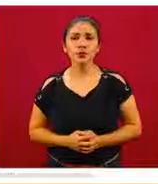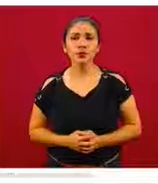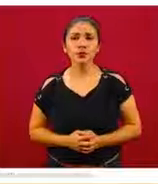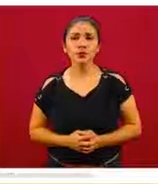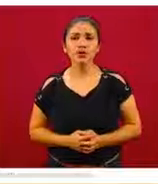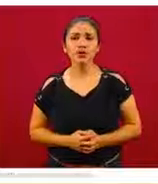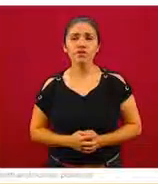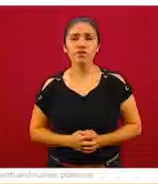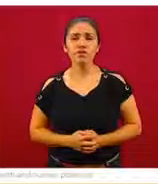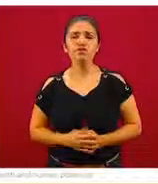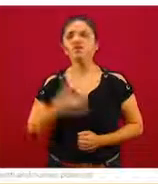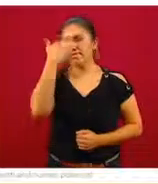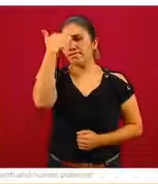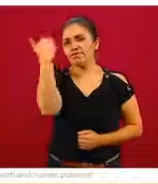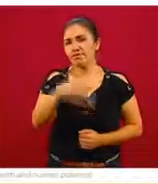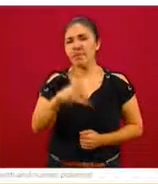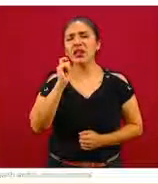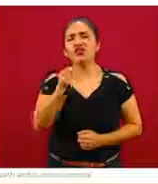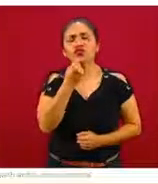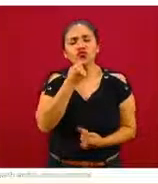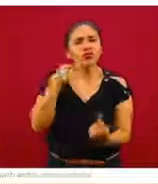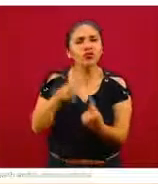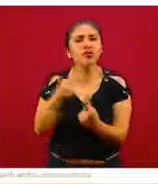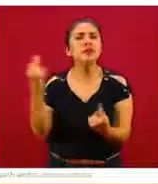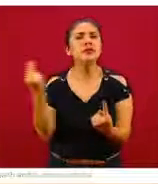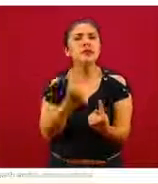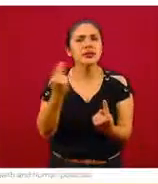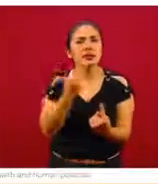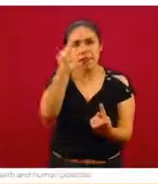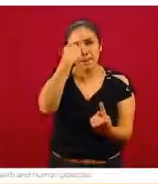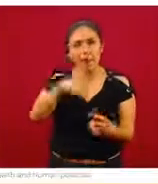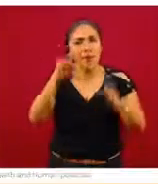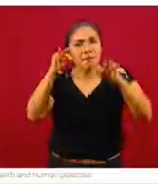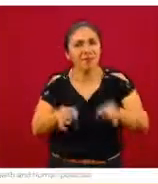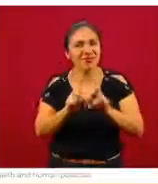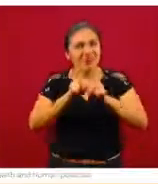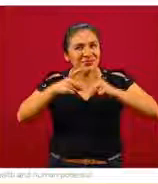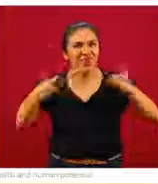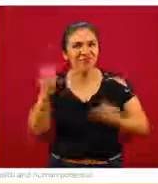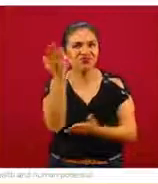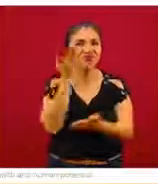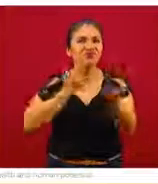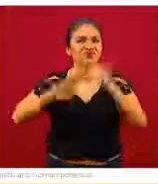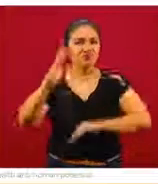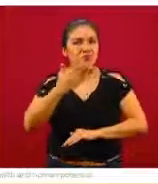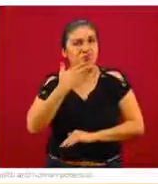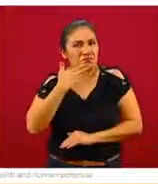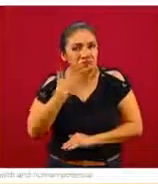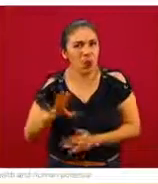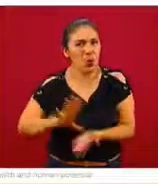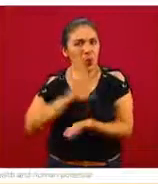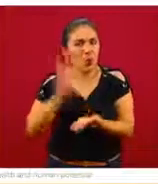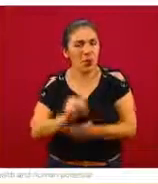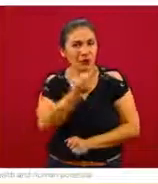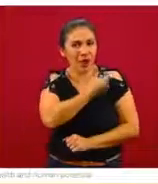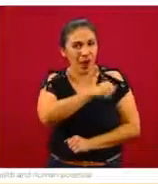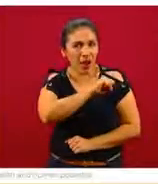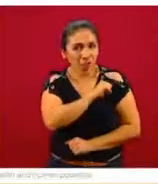Next one, please. We know what a child needs in order to grow and